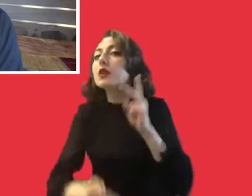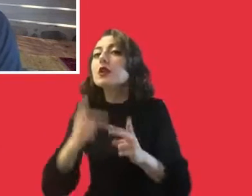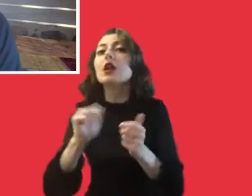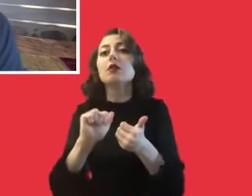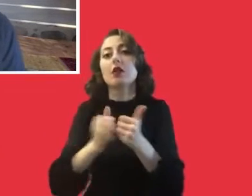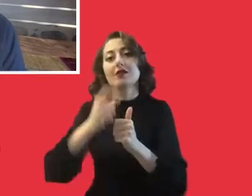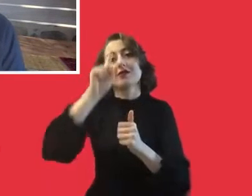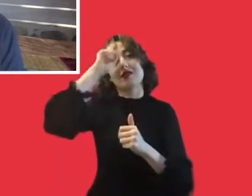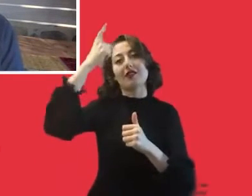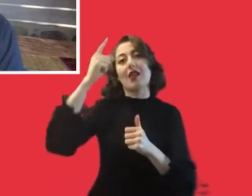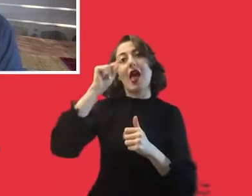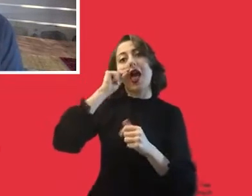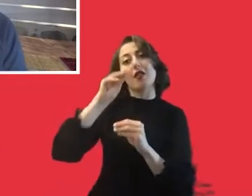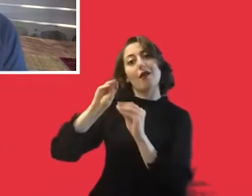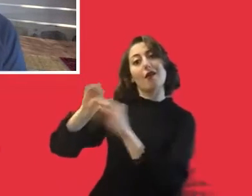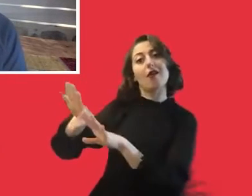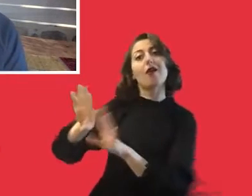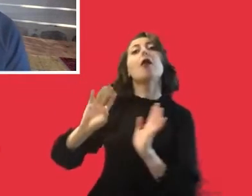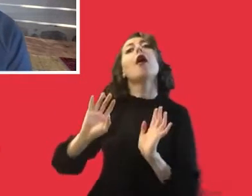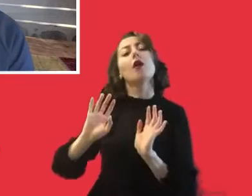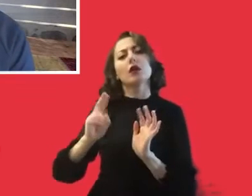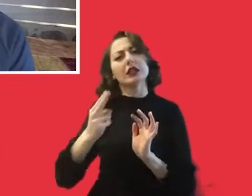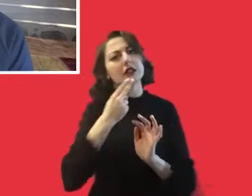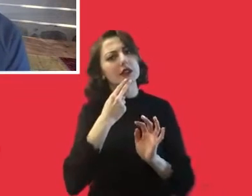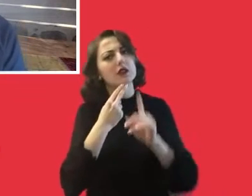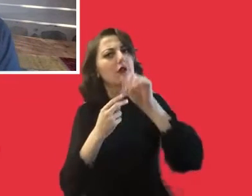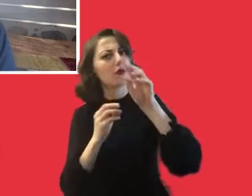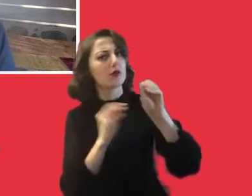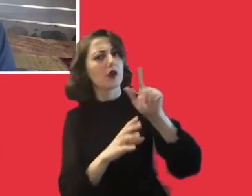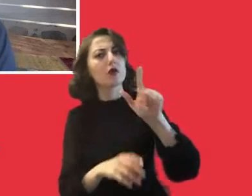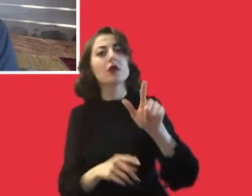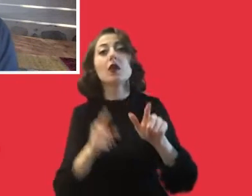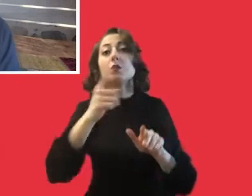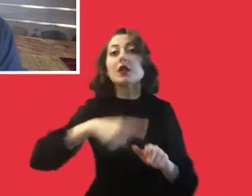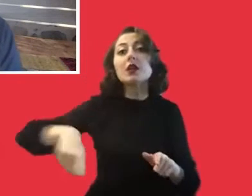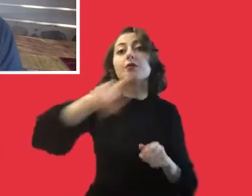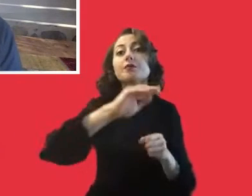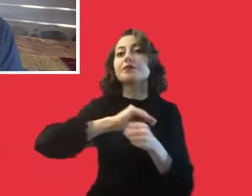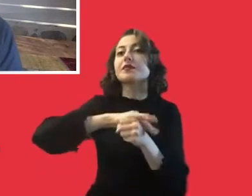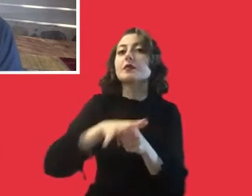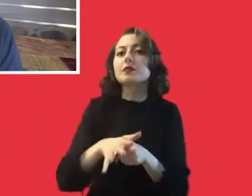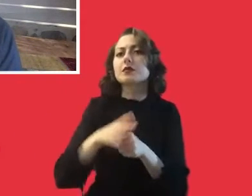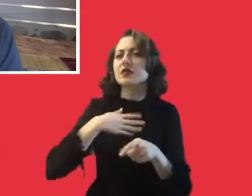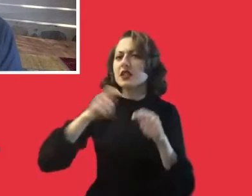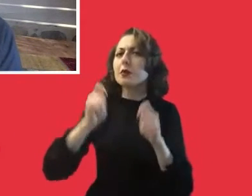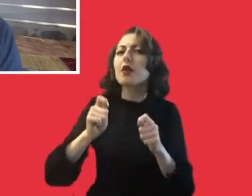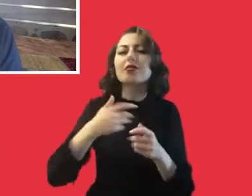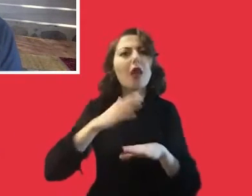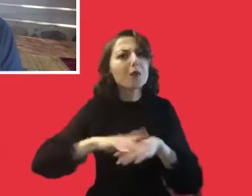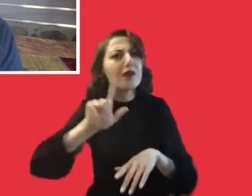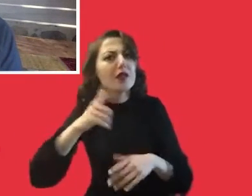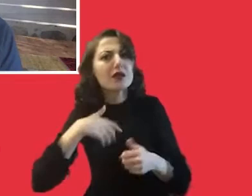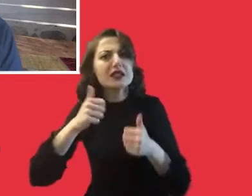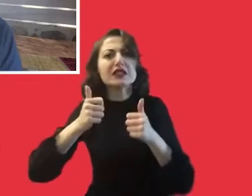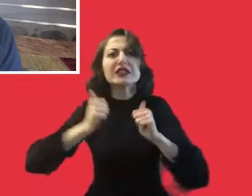of the branches shouldn't be only left for the men, but also it's also the right of the women. In